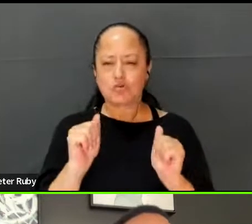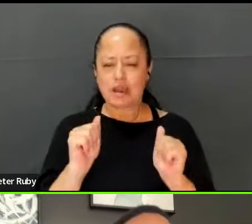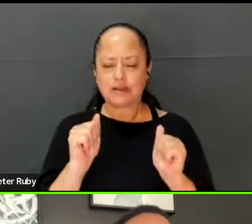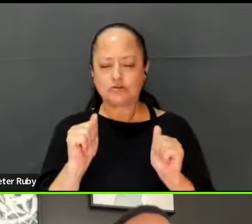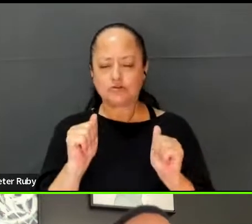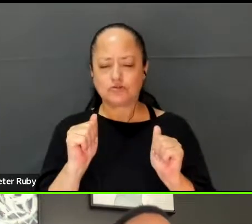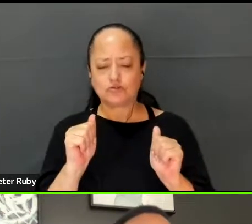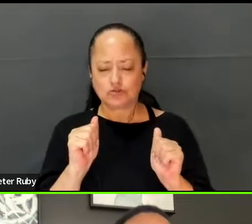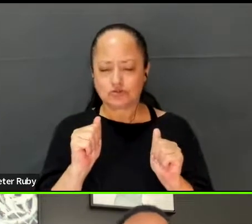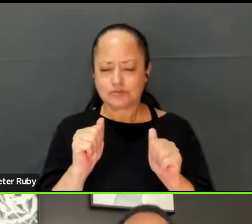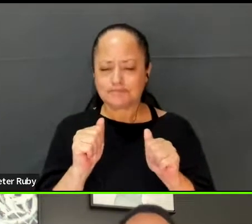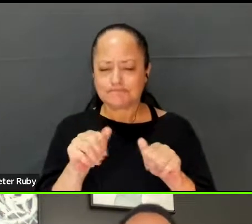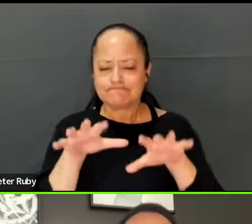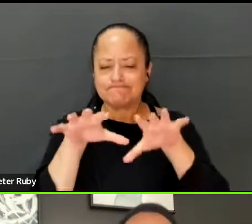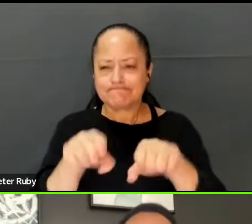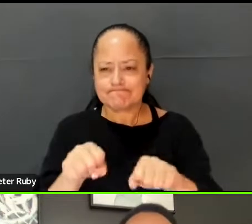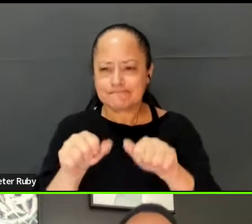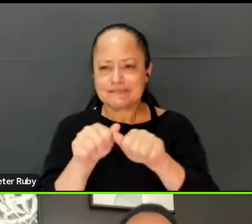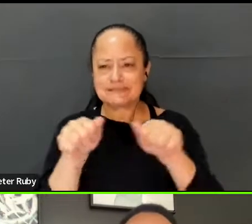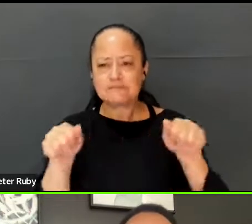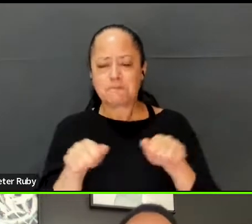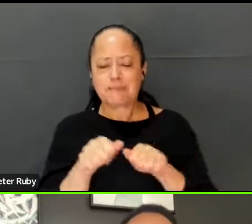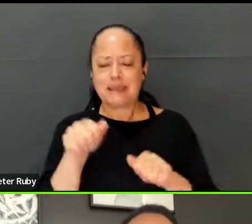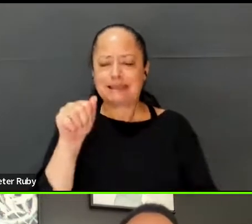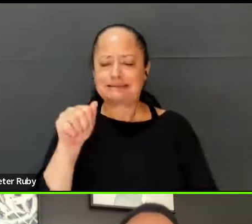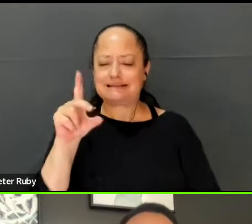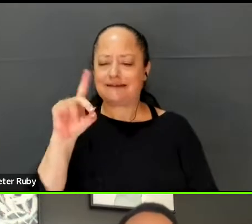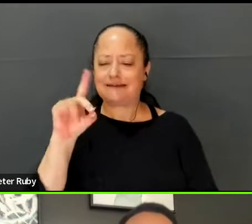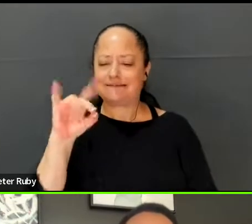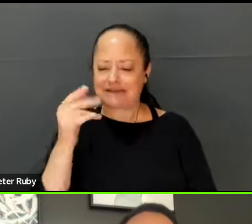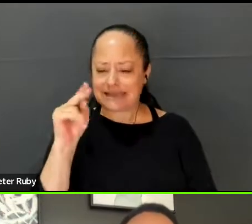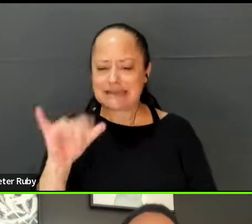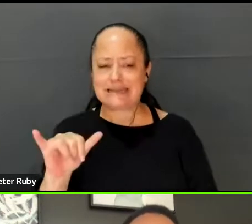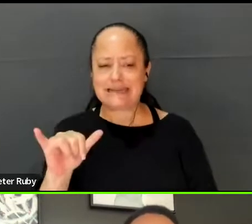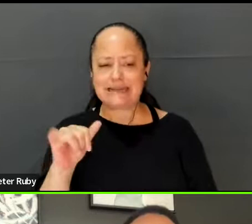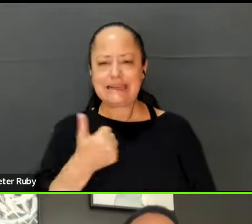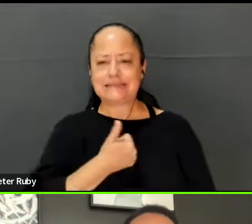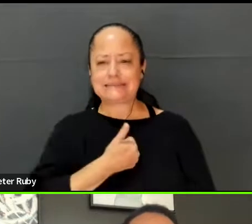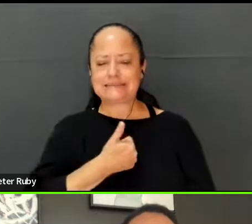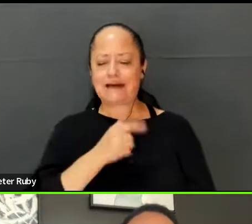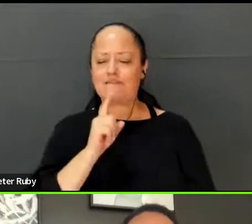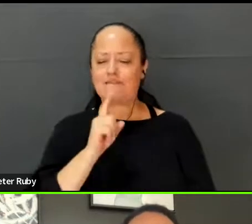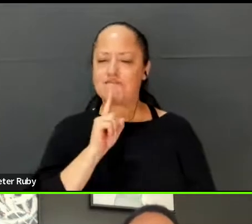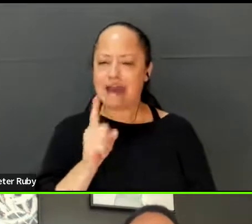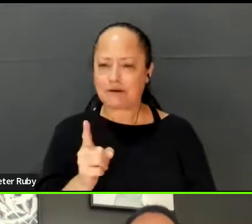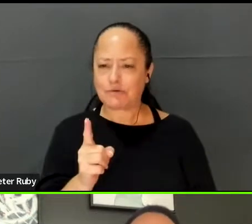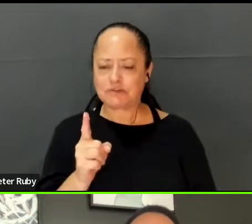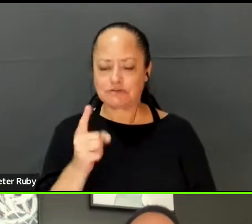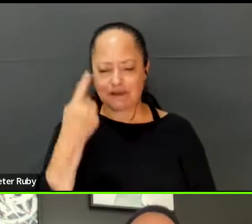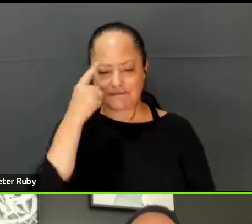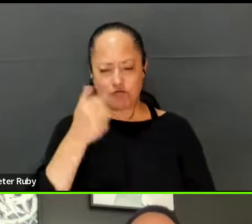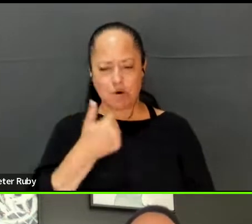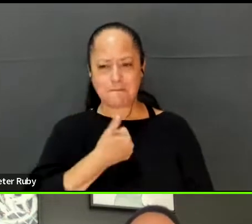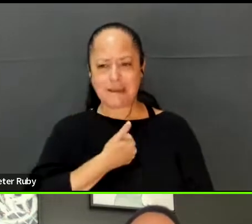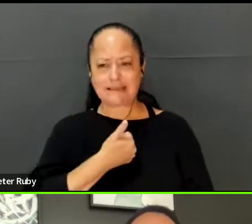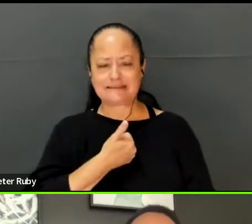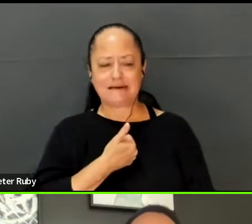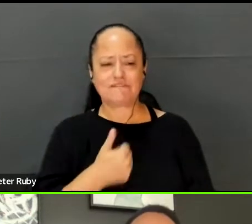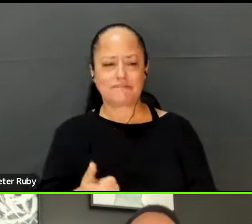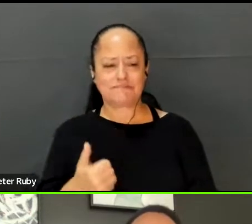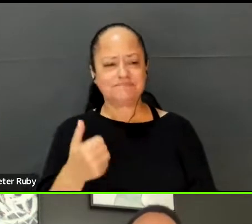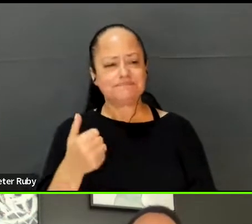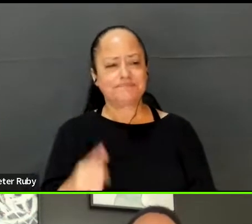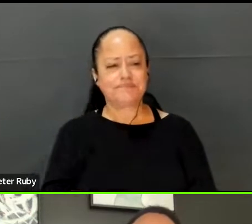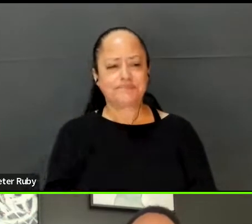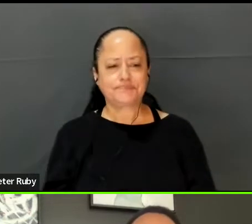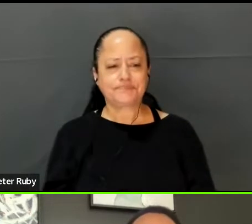a space of dignity, a space of self-actualization for myself. And I'd